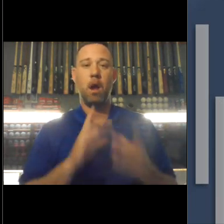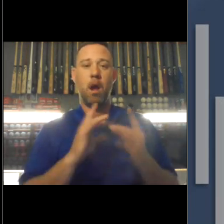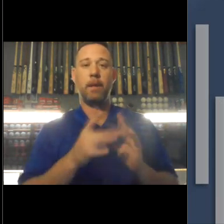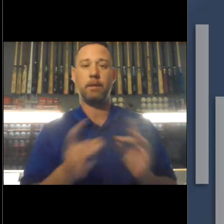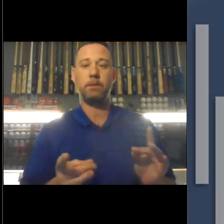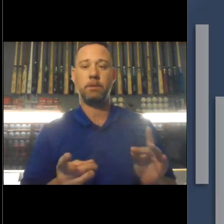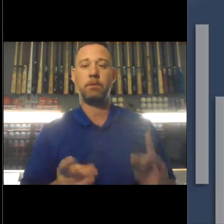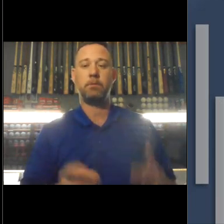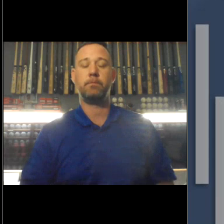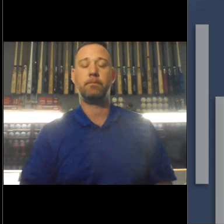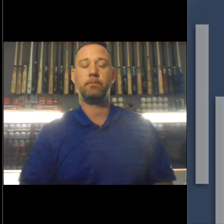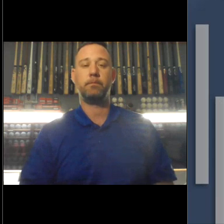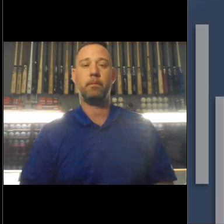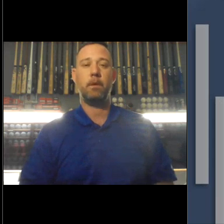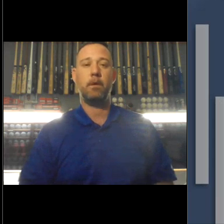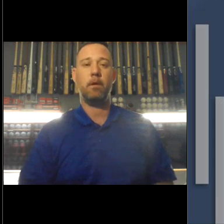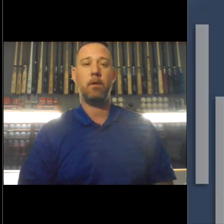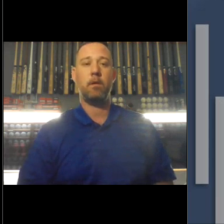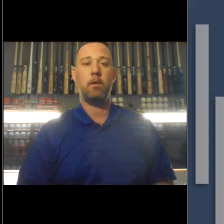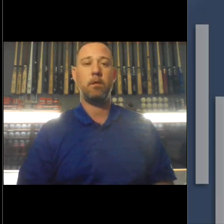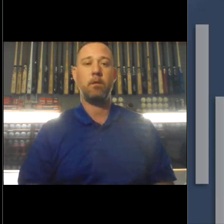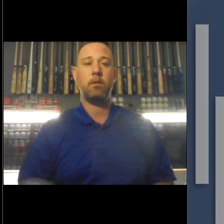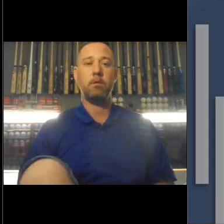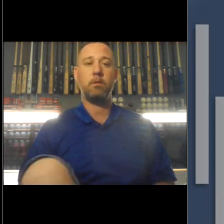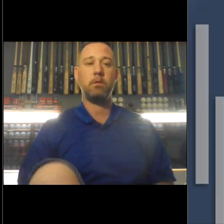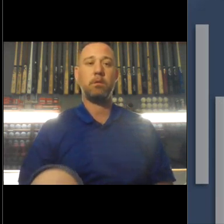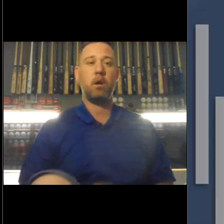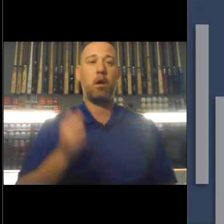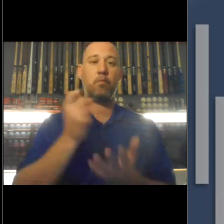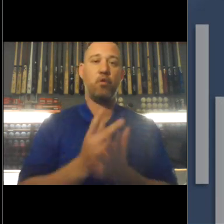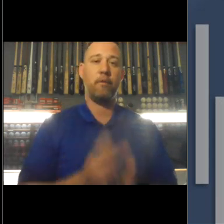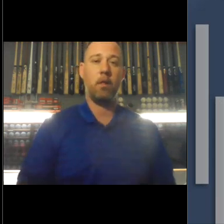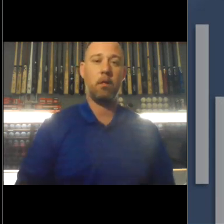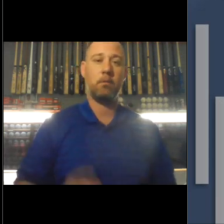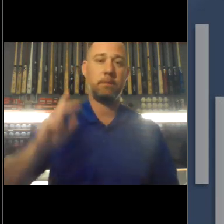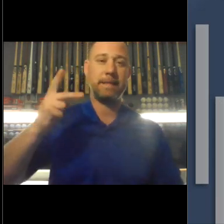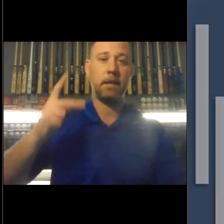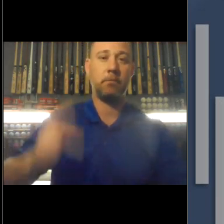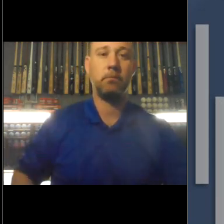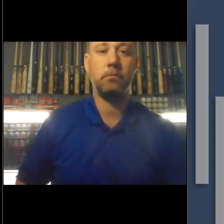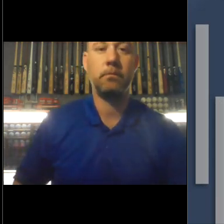from our commissioners? Move approval by Lou. Do I have a second?